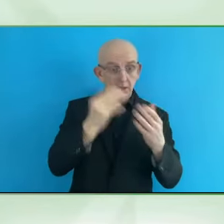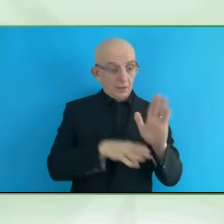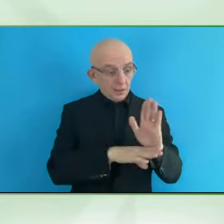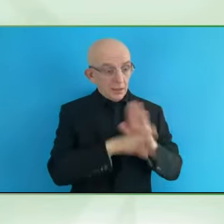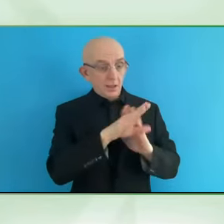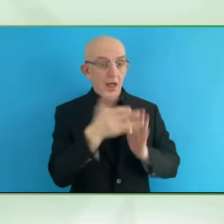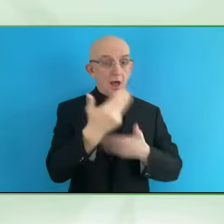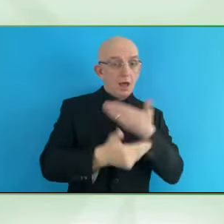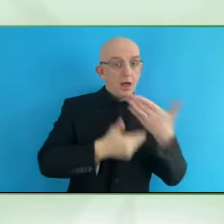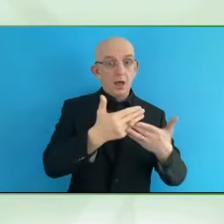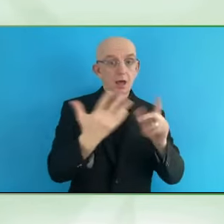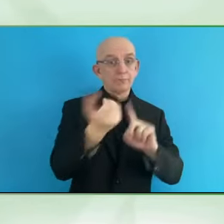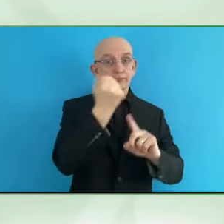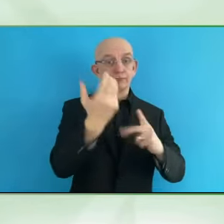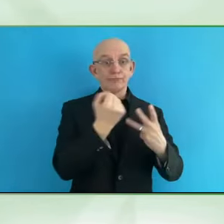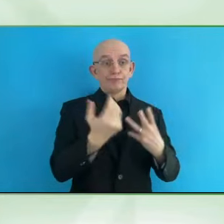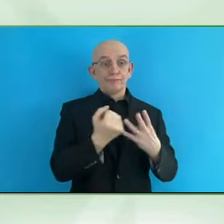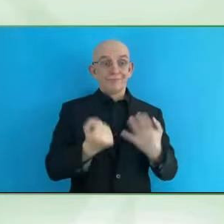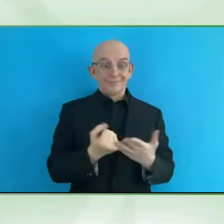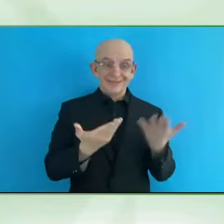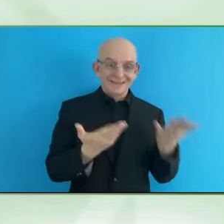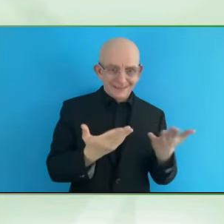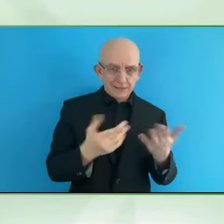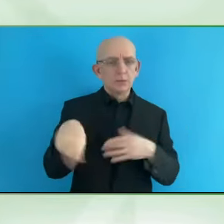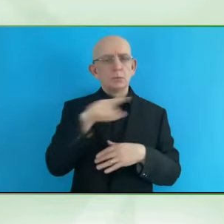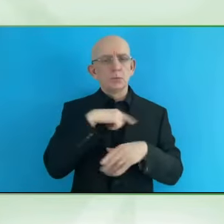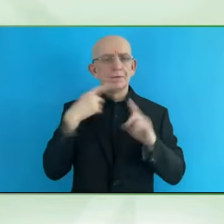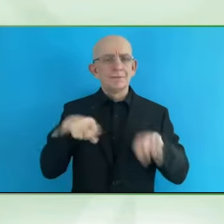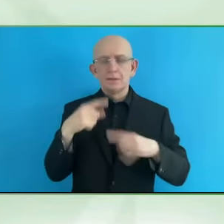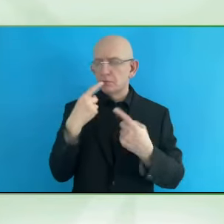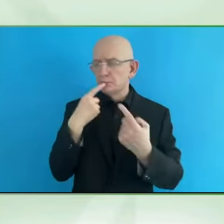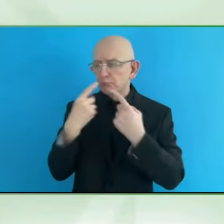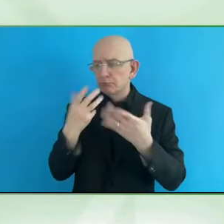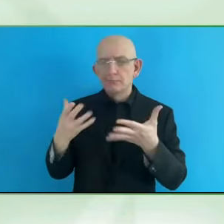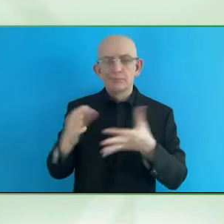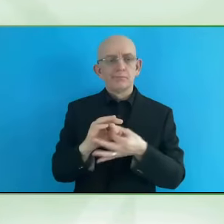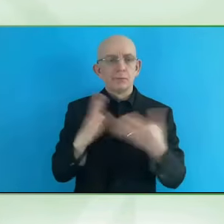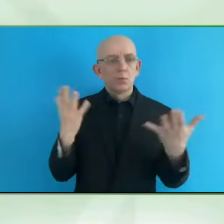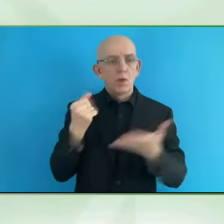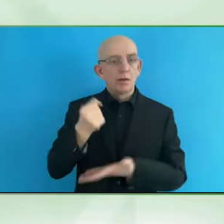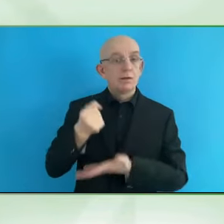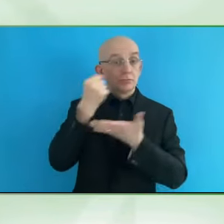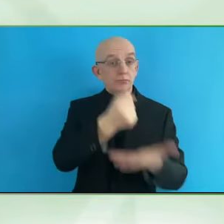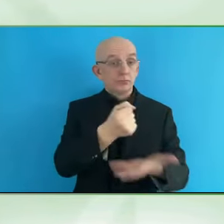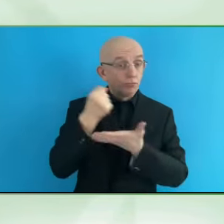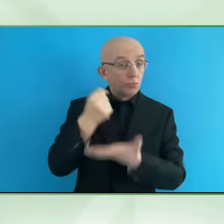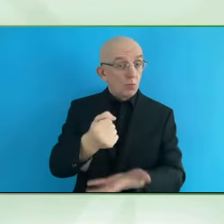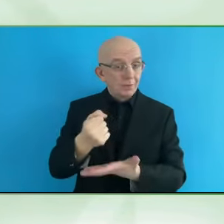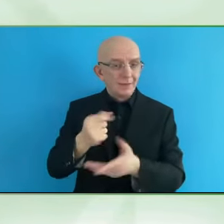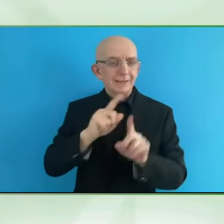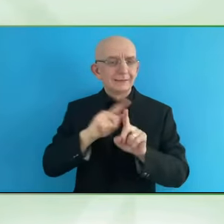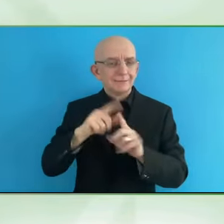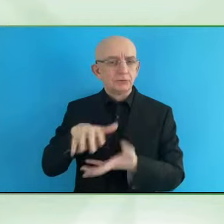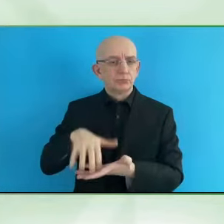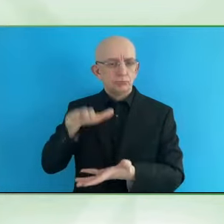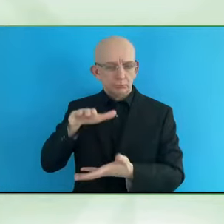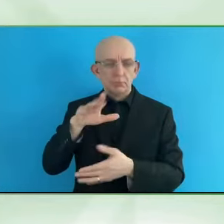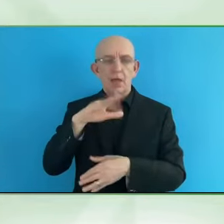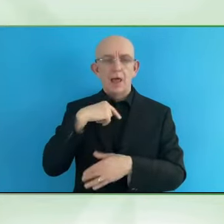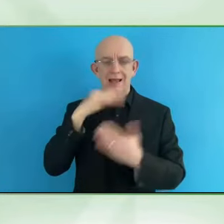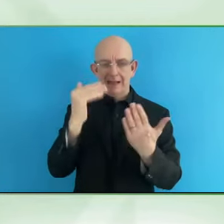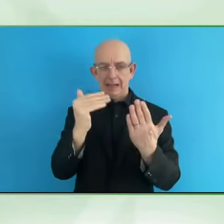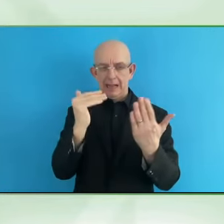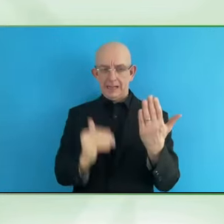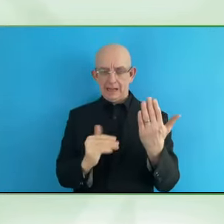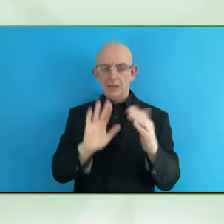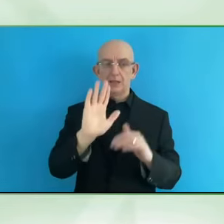I'm going to move on to the next. We've heard a lot, and it may not be the best use of time to repeat it all. What I really want to